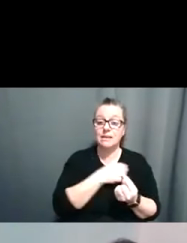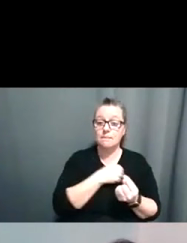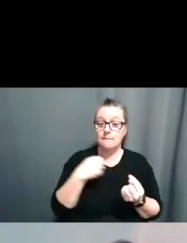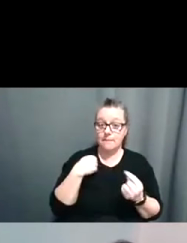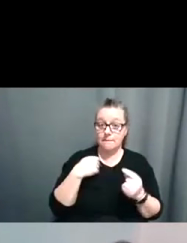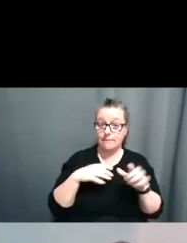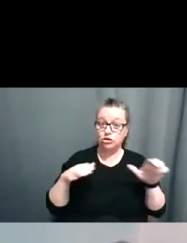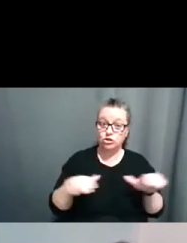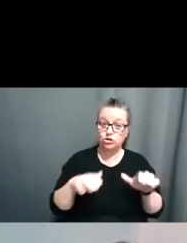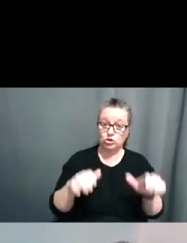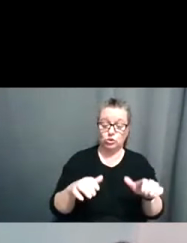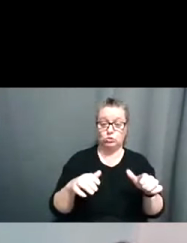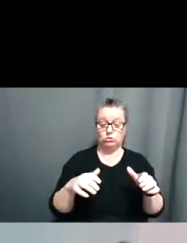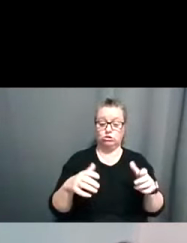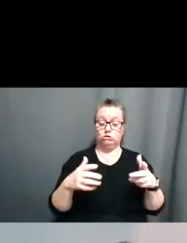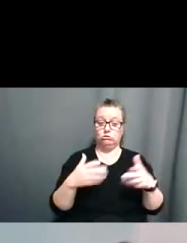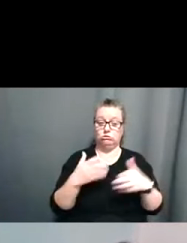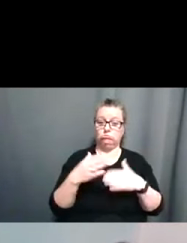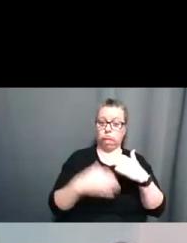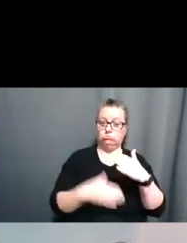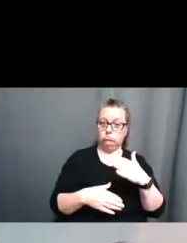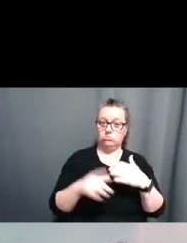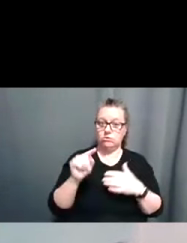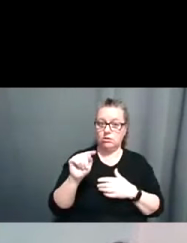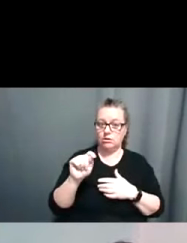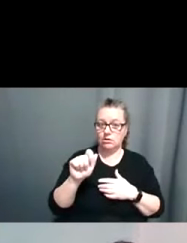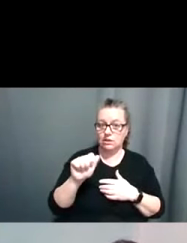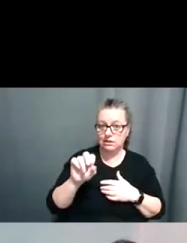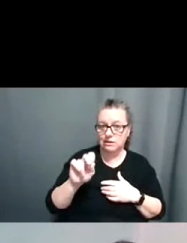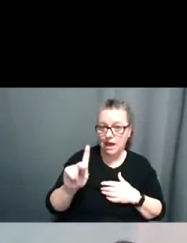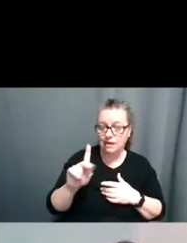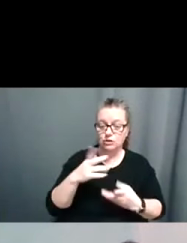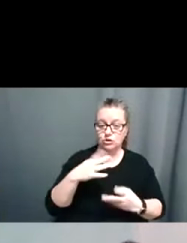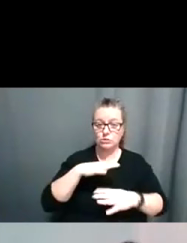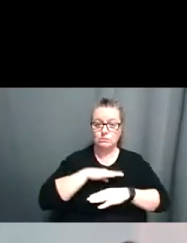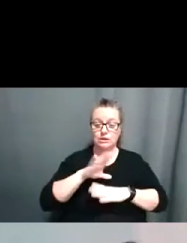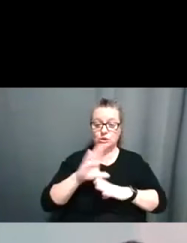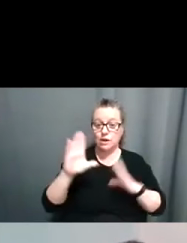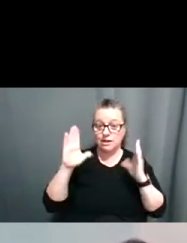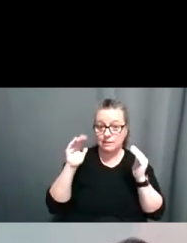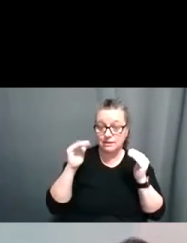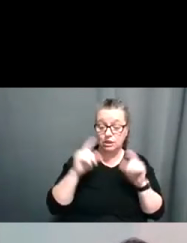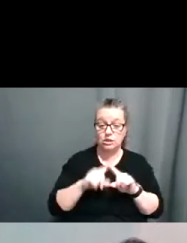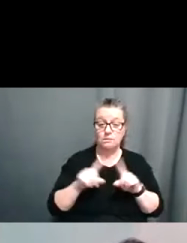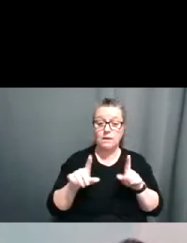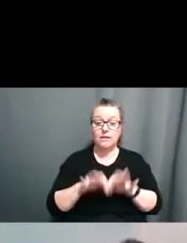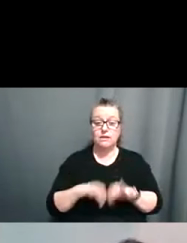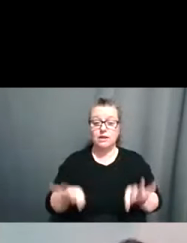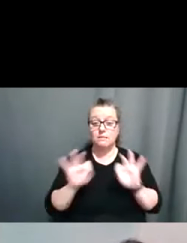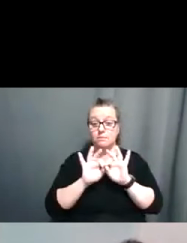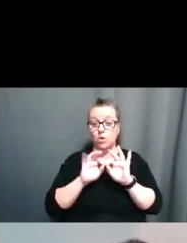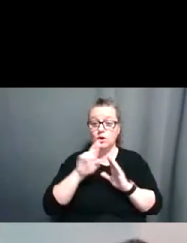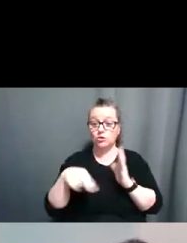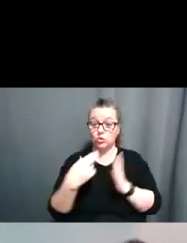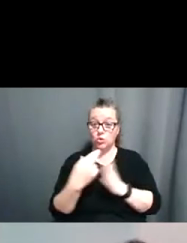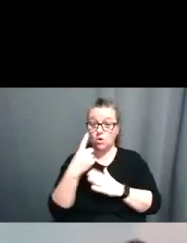order to carry out the tasks that and meet your expectations. But there's an important role for leaders to